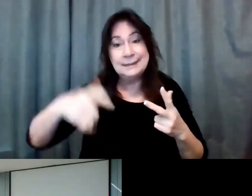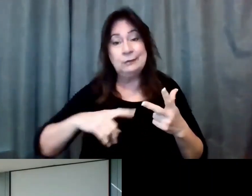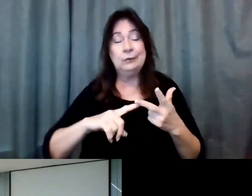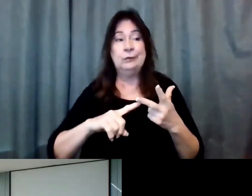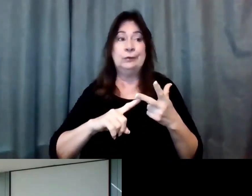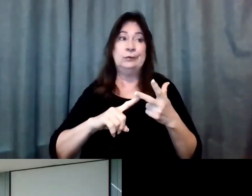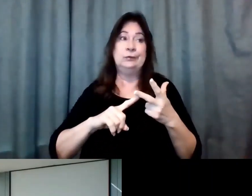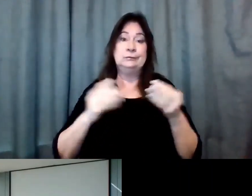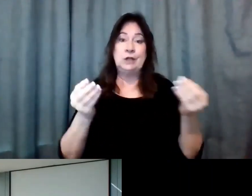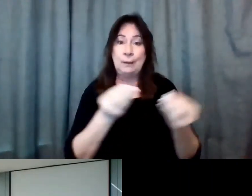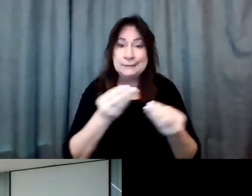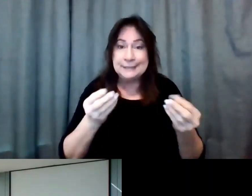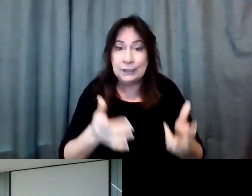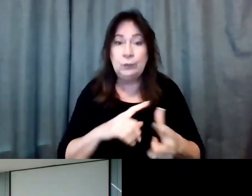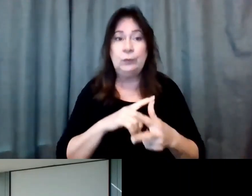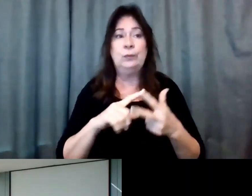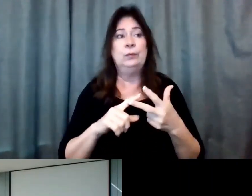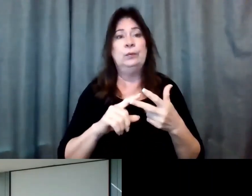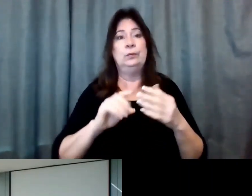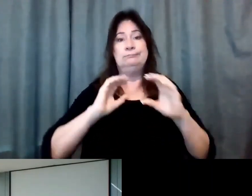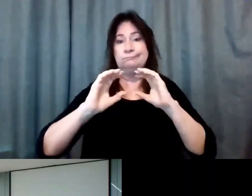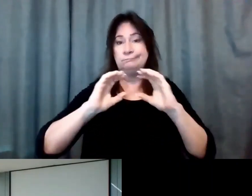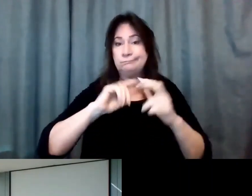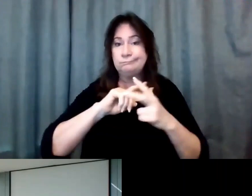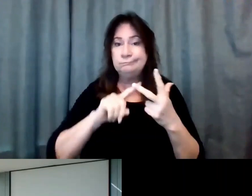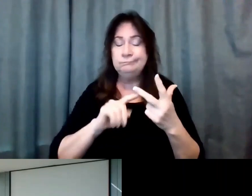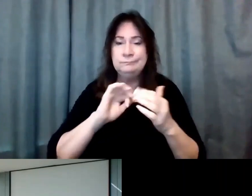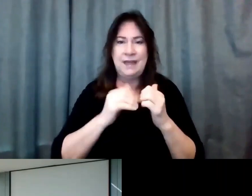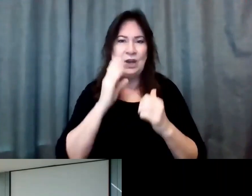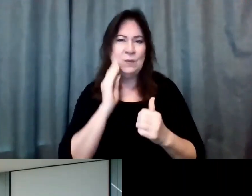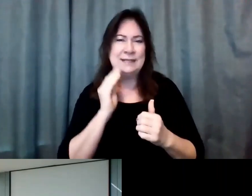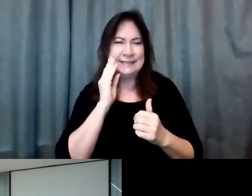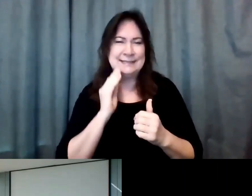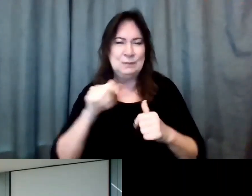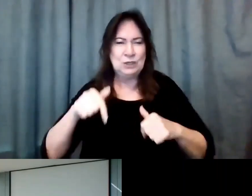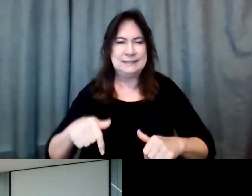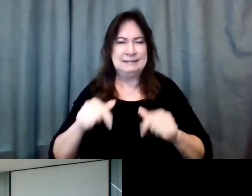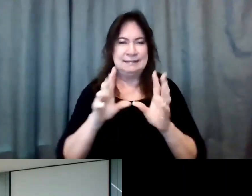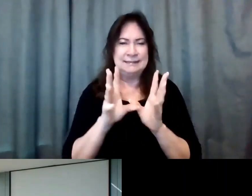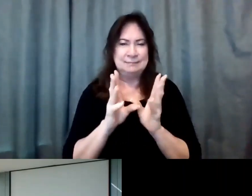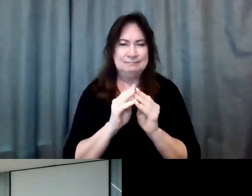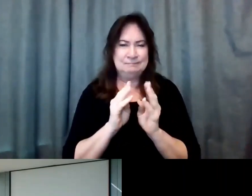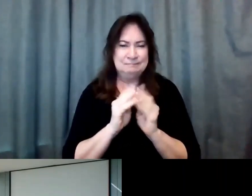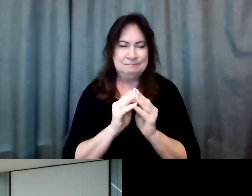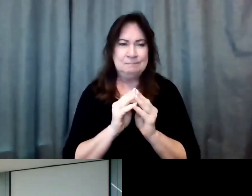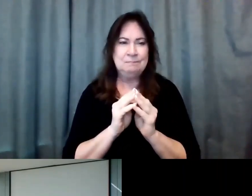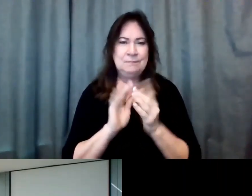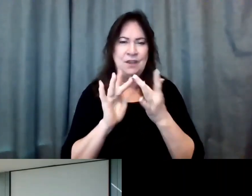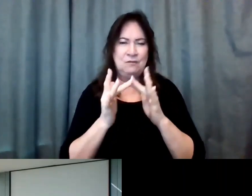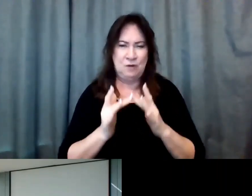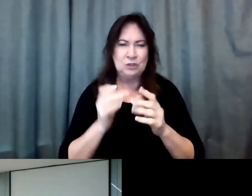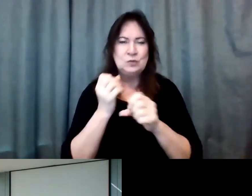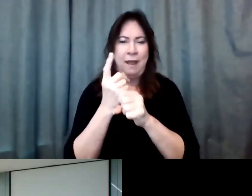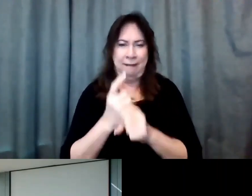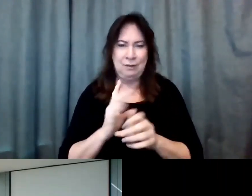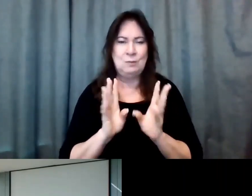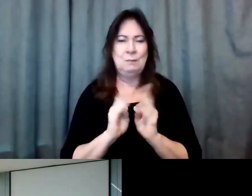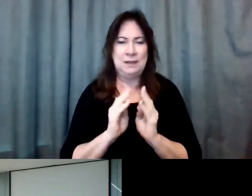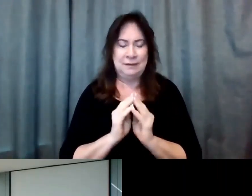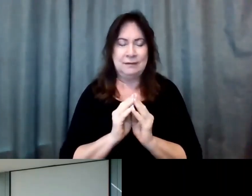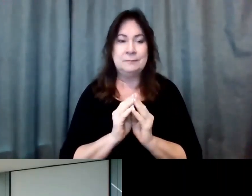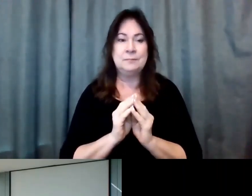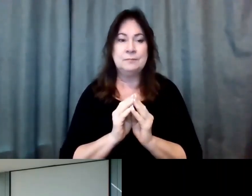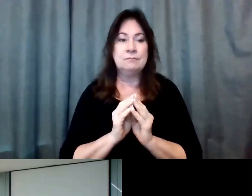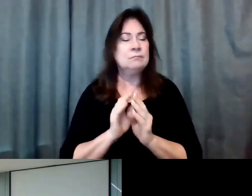commentator, will experience the virtual annual meeting. This